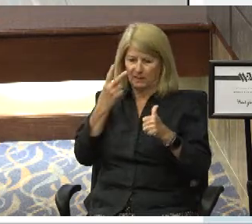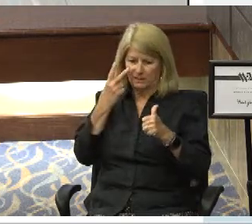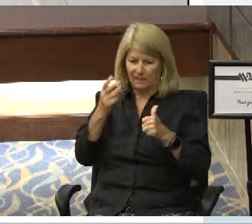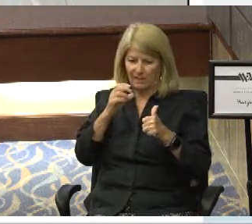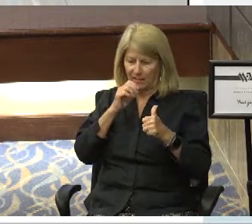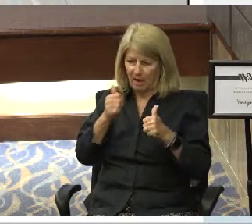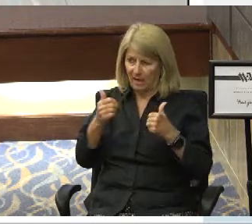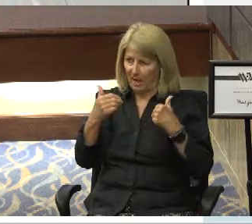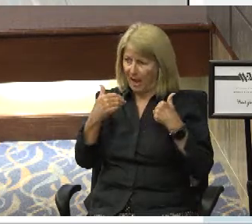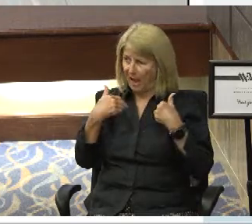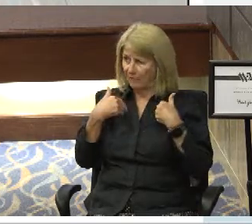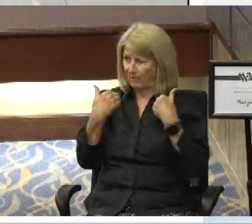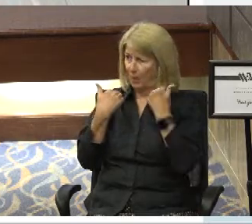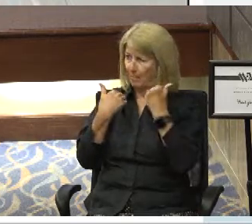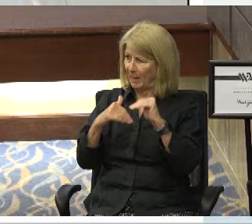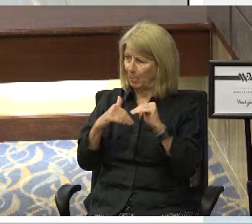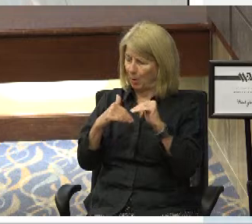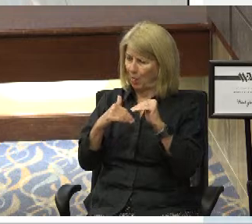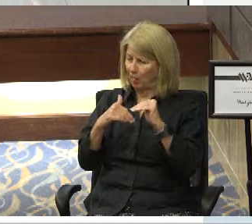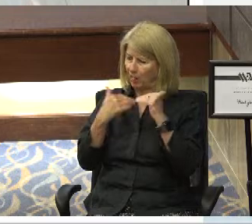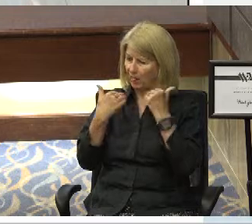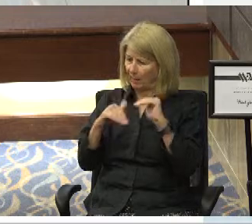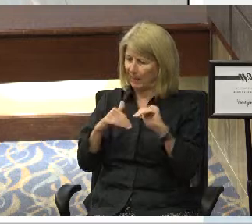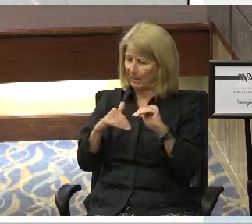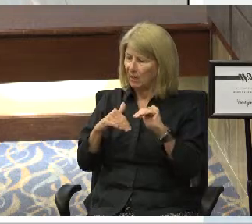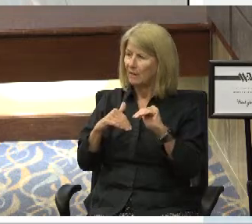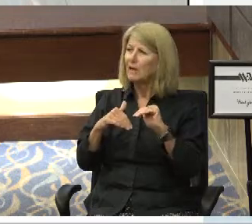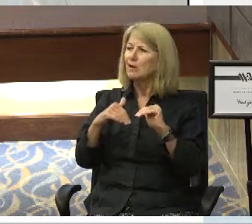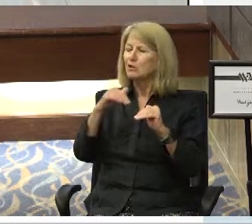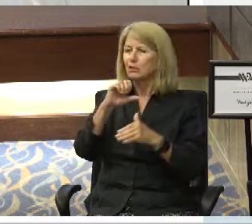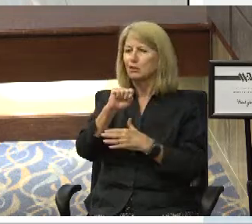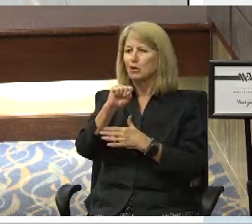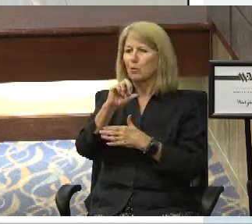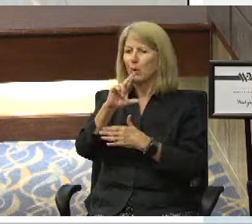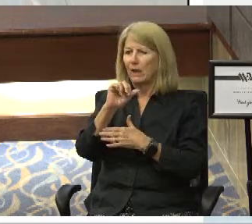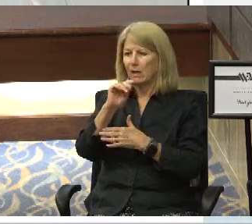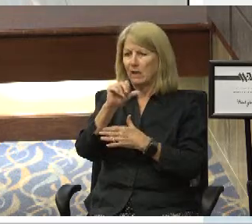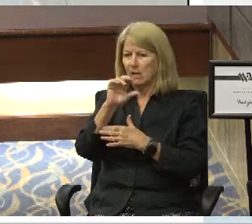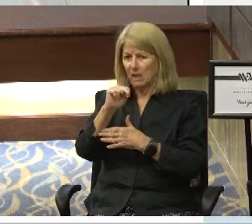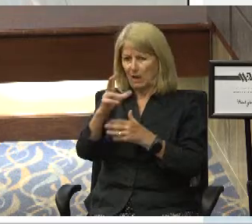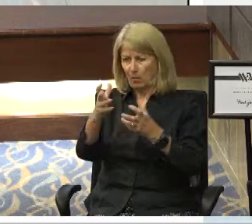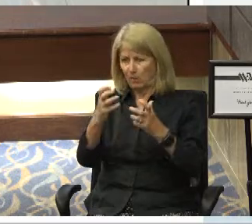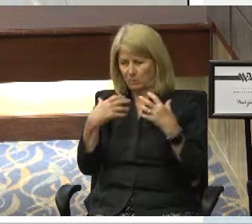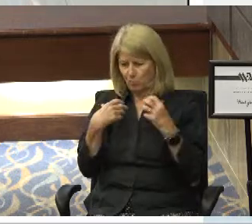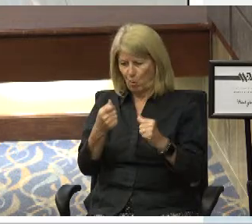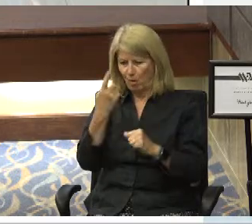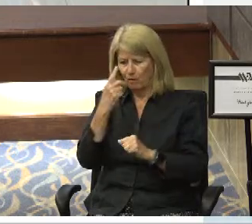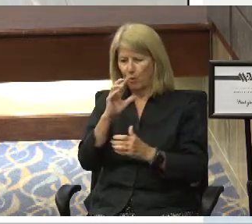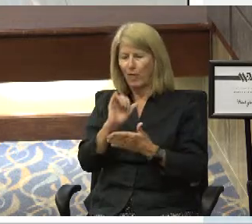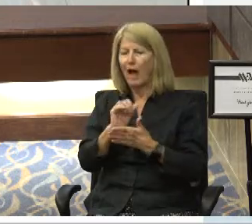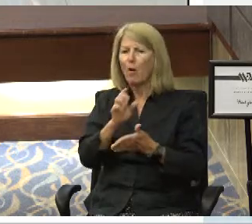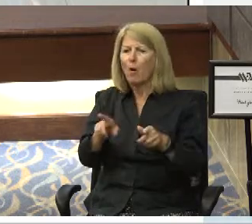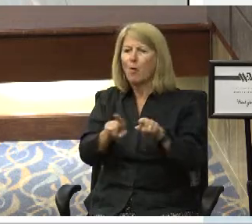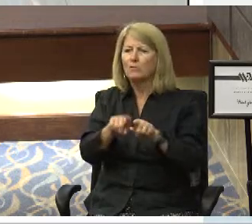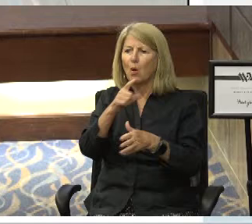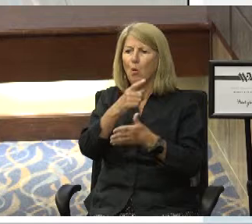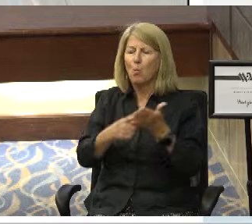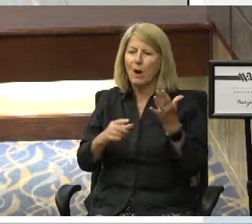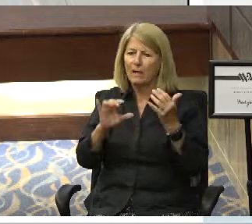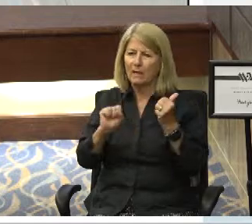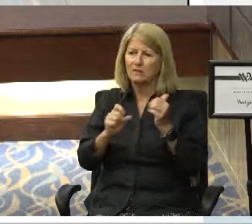of screening is, I want to have a really robust screening for this. And then also, what is the